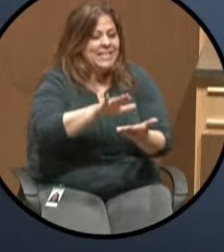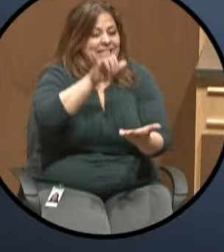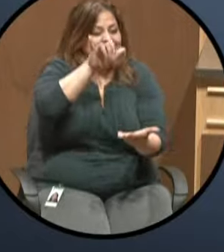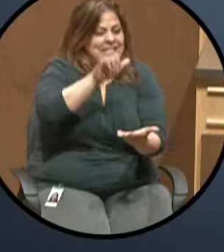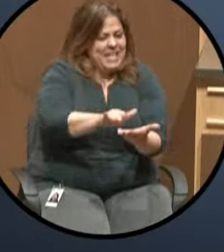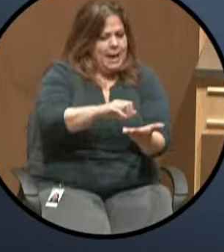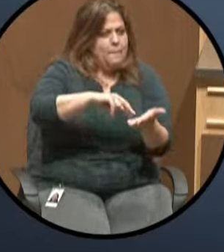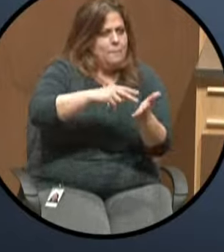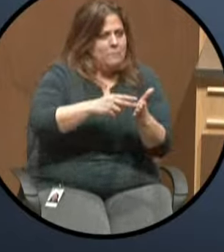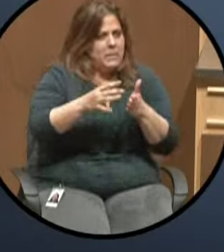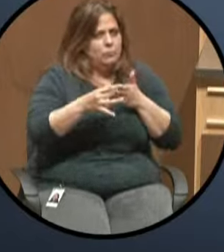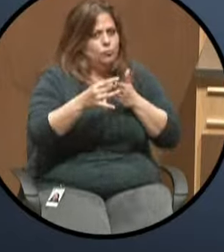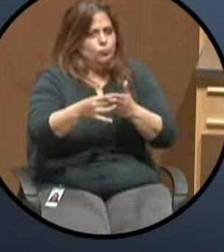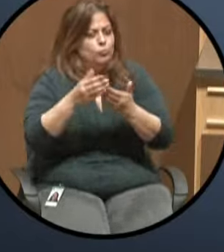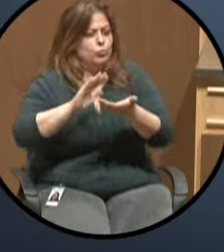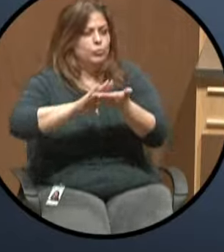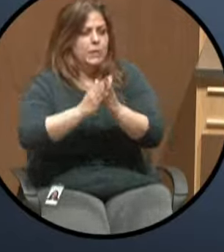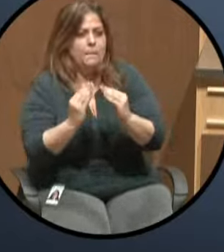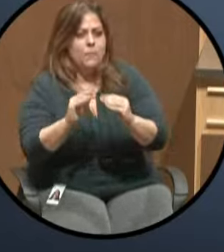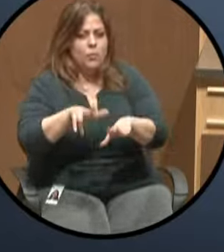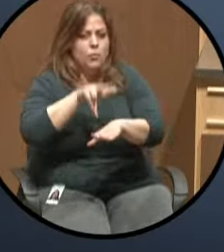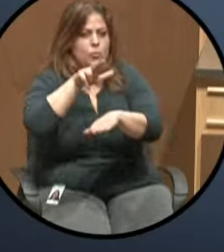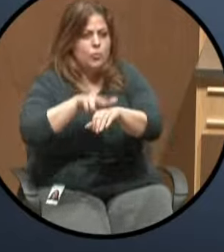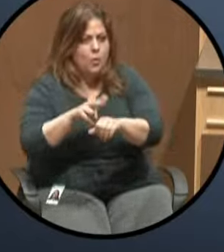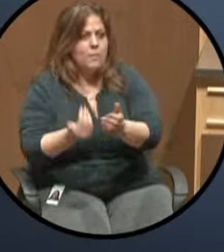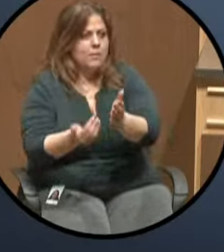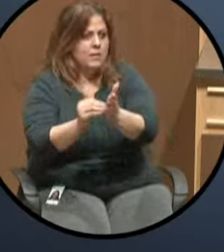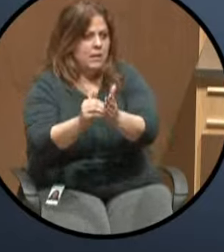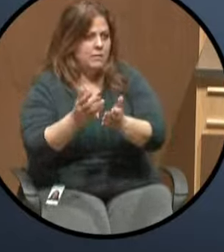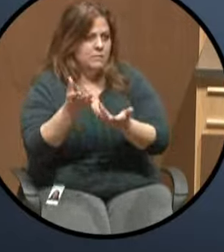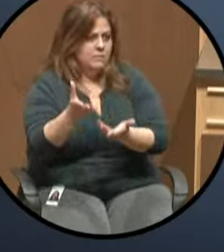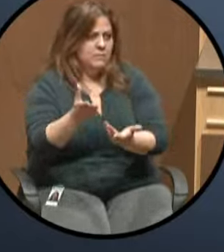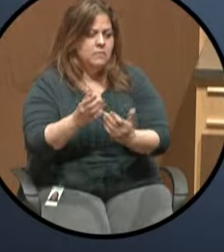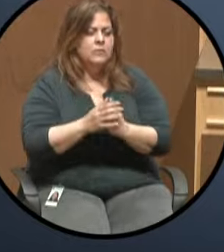just wanted to let the audience know, yes,